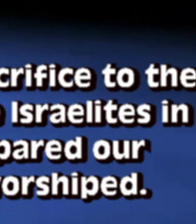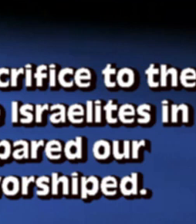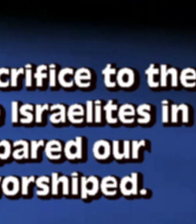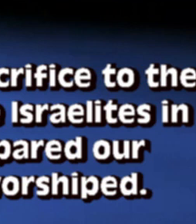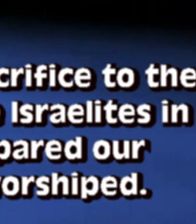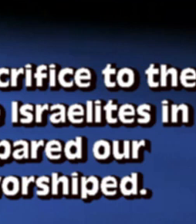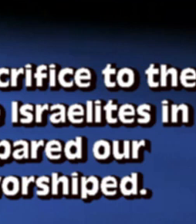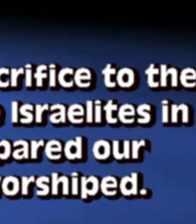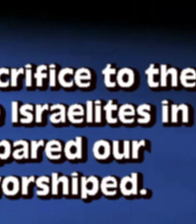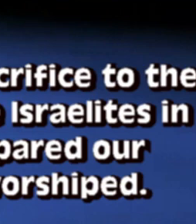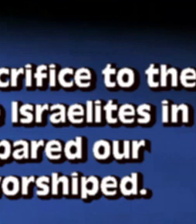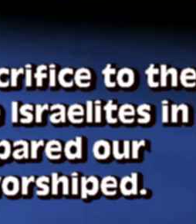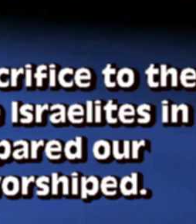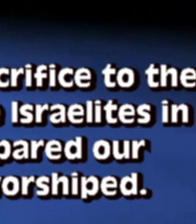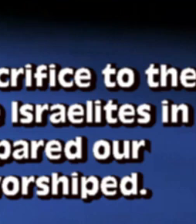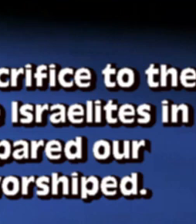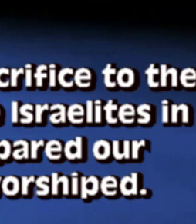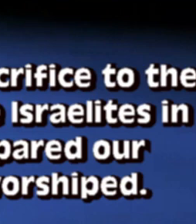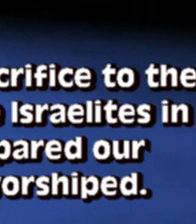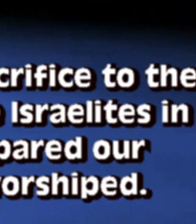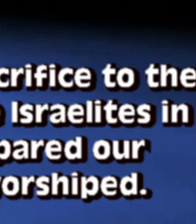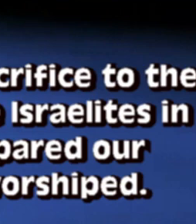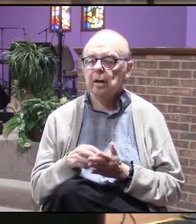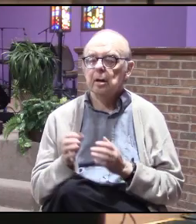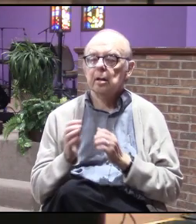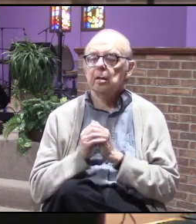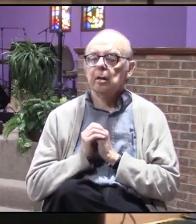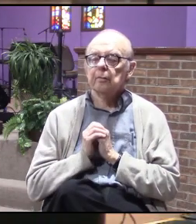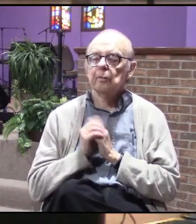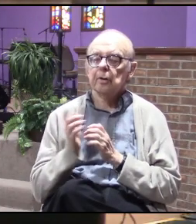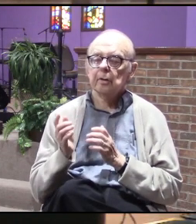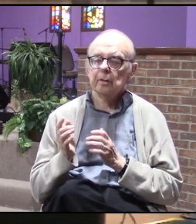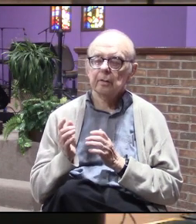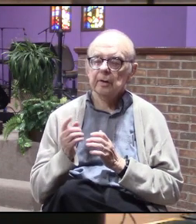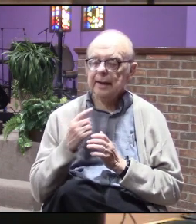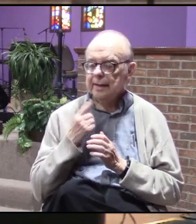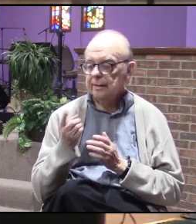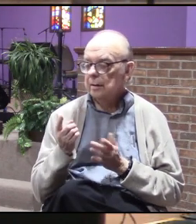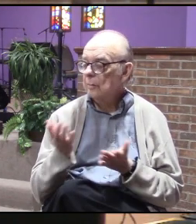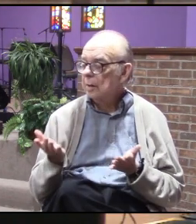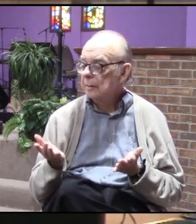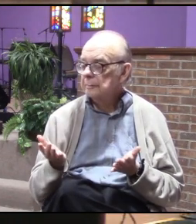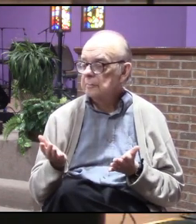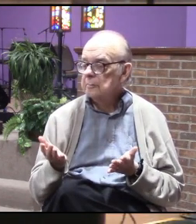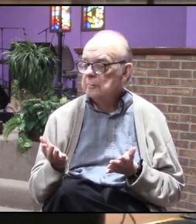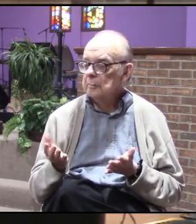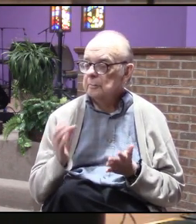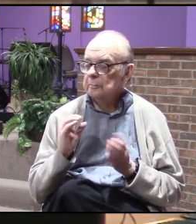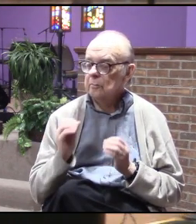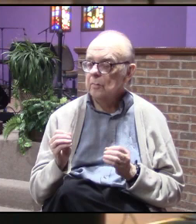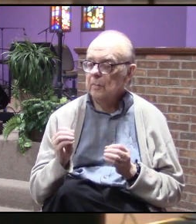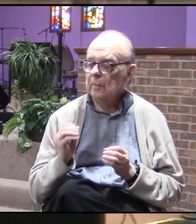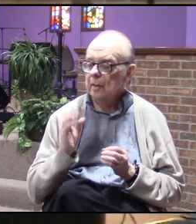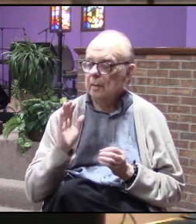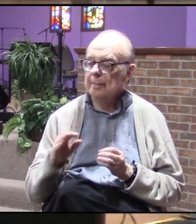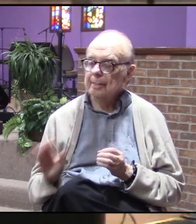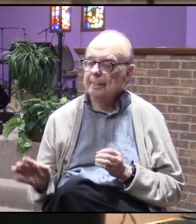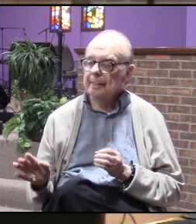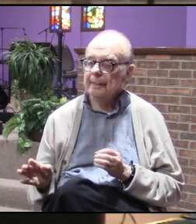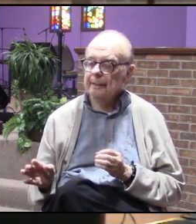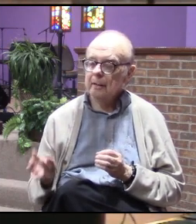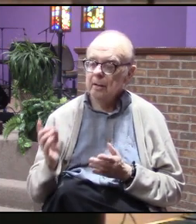people knelt low and worshiped. You know what he's saying, ladies and gentlemen? Teach your